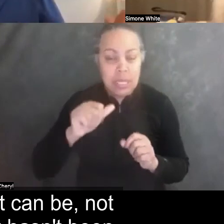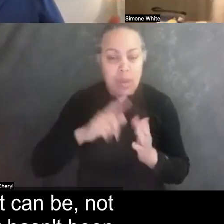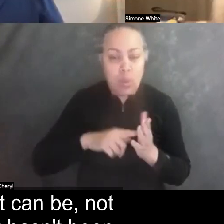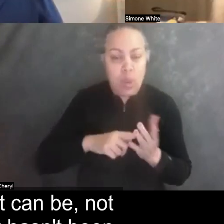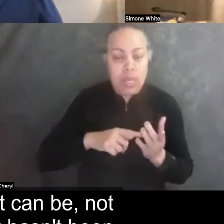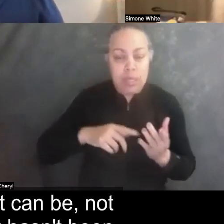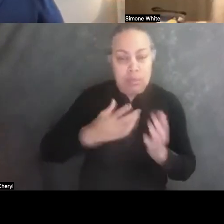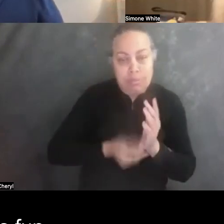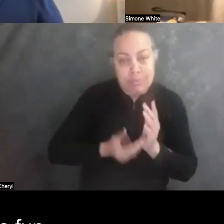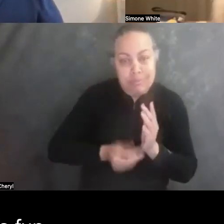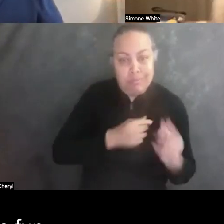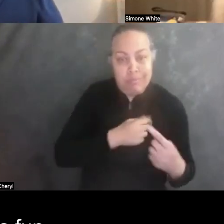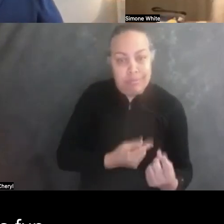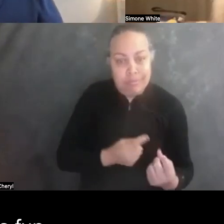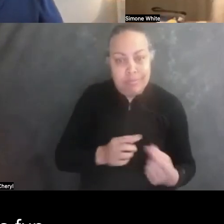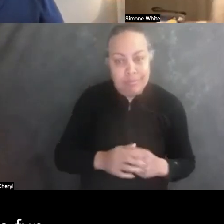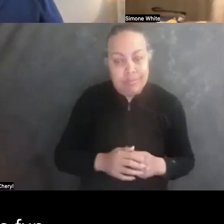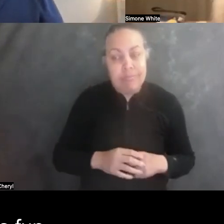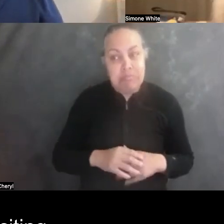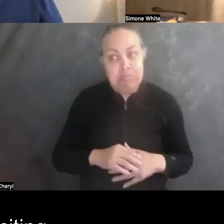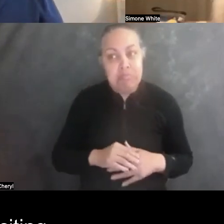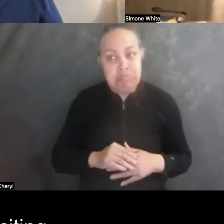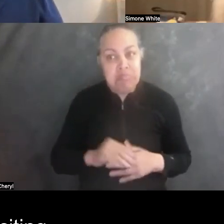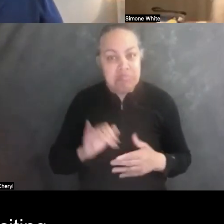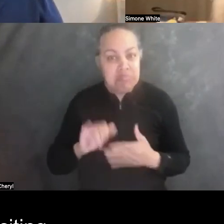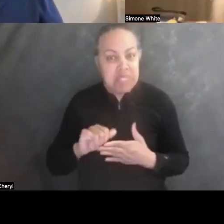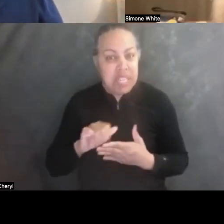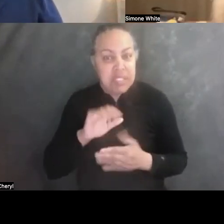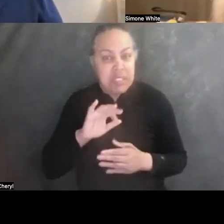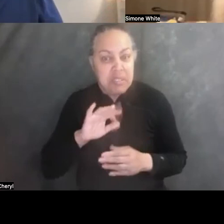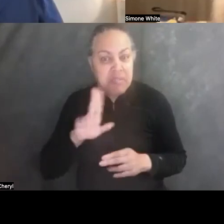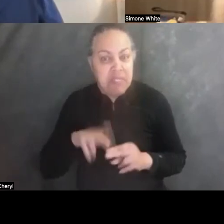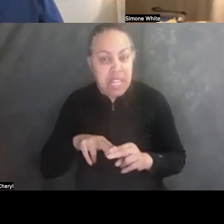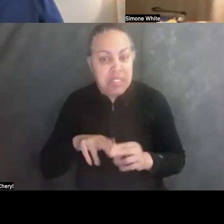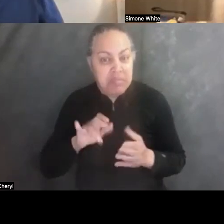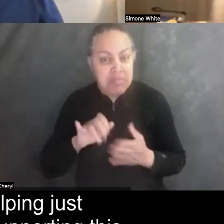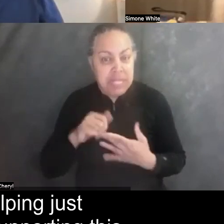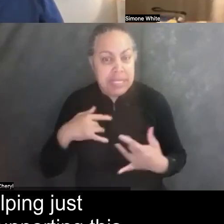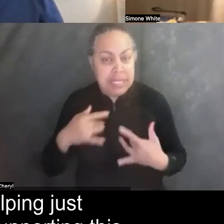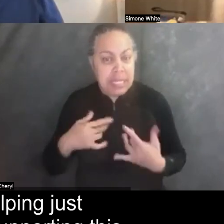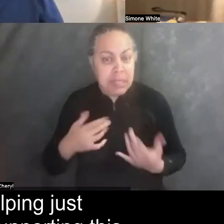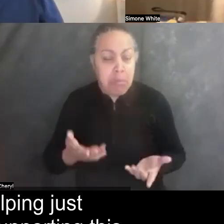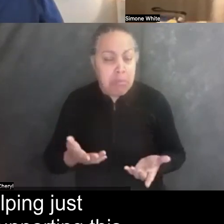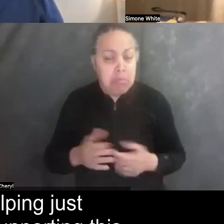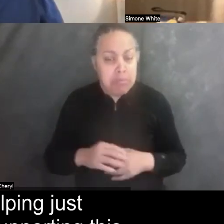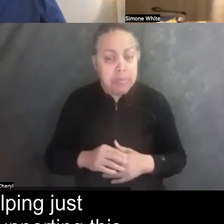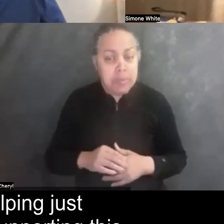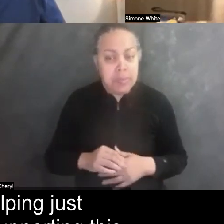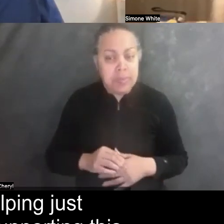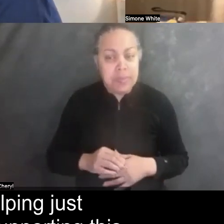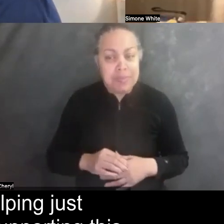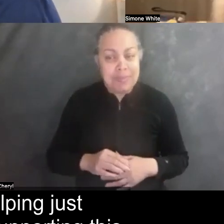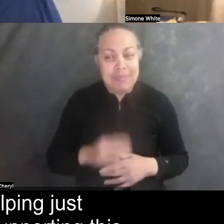hasn't been. And that's fun. That's exciting. And